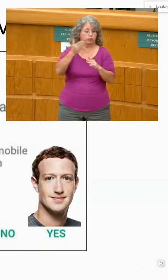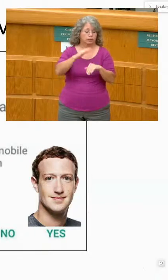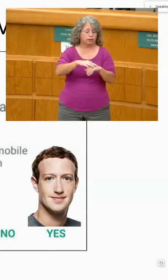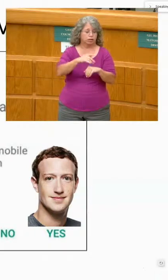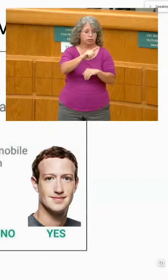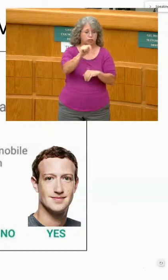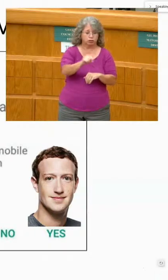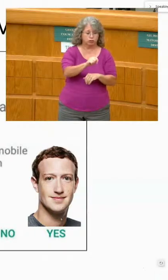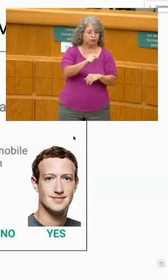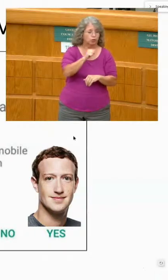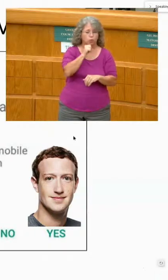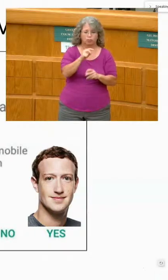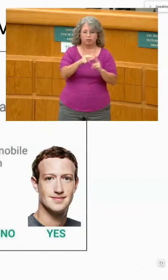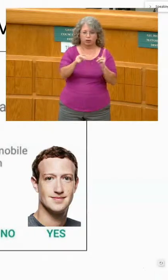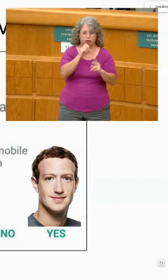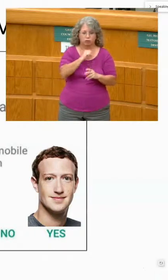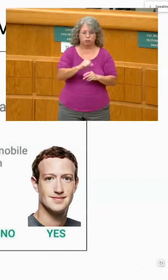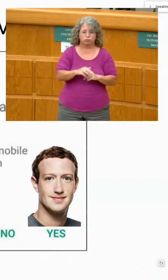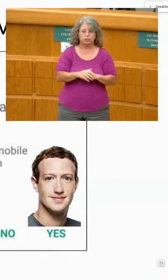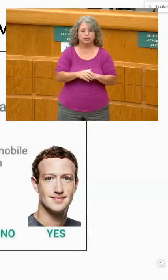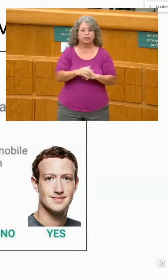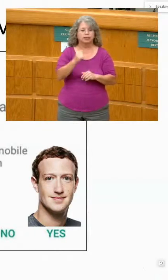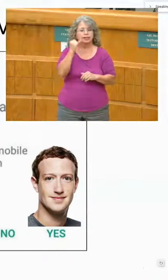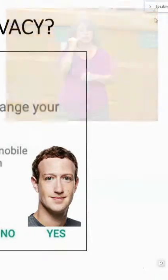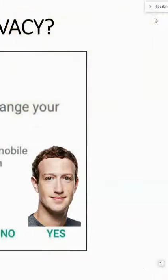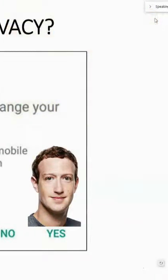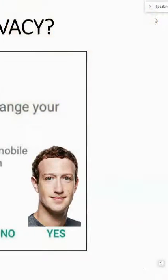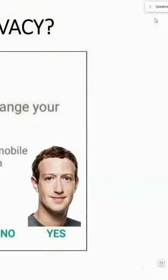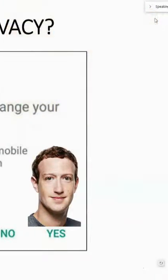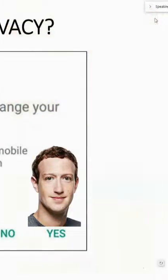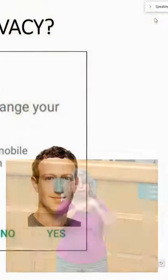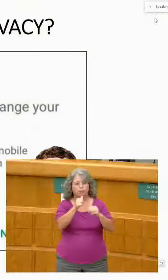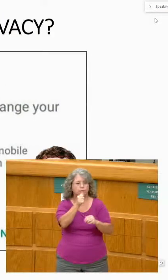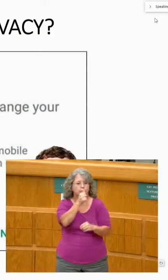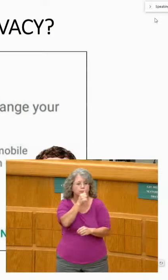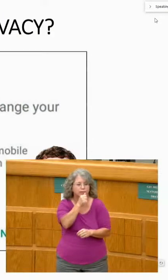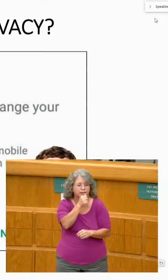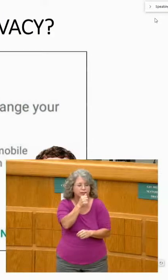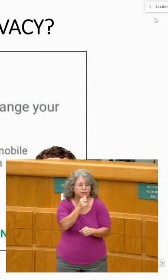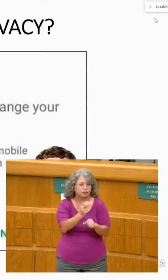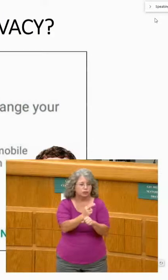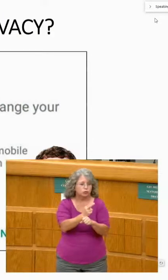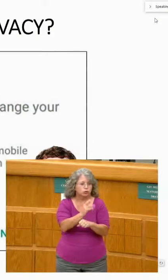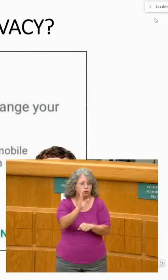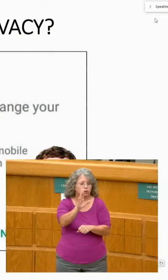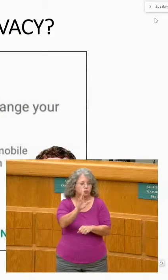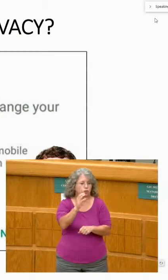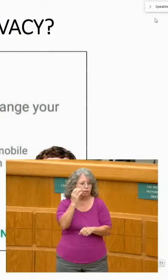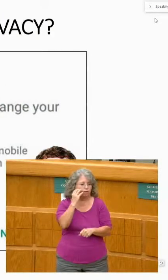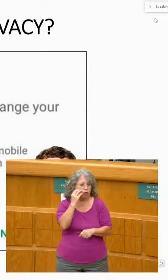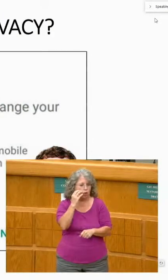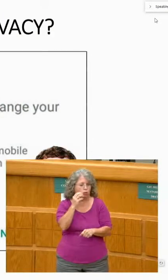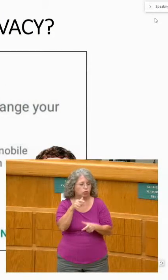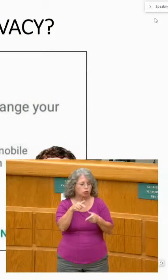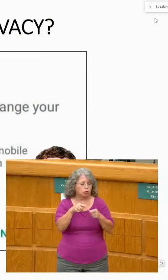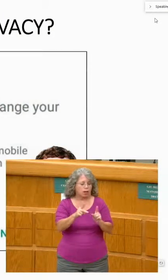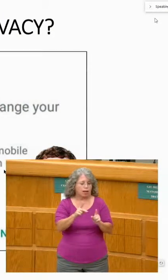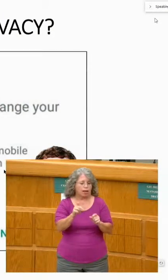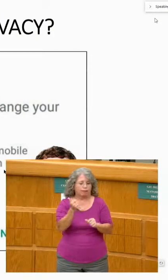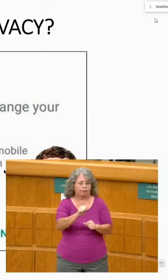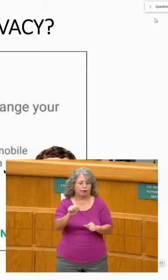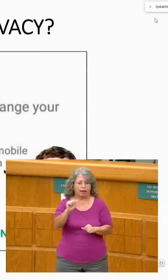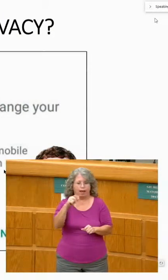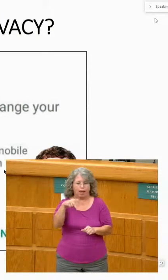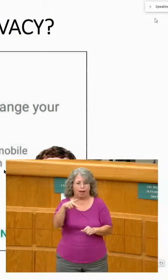too old, but we do have a couple new graphs in here. And if you're worried about privacy when you're using your mobile device and you